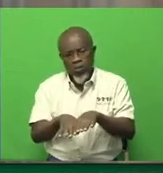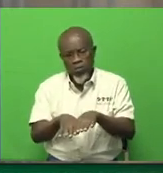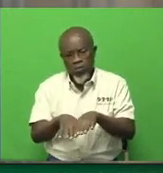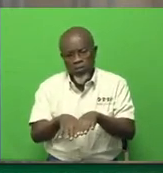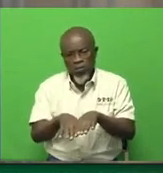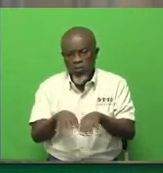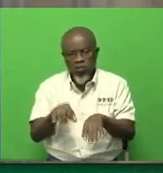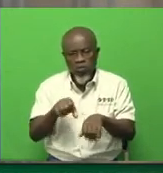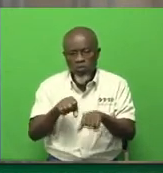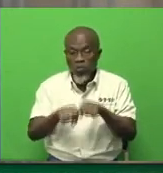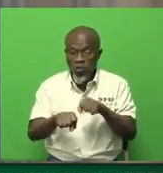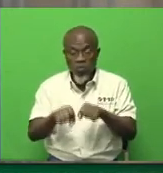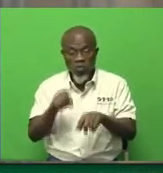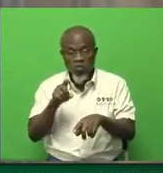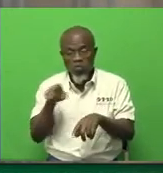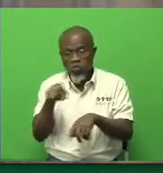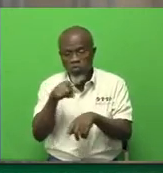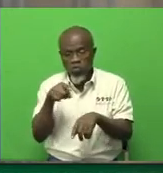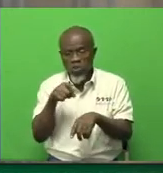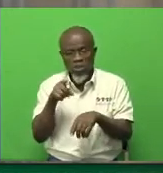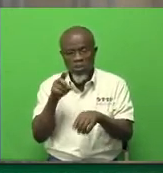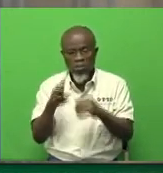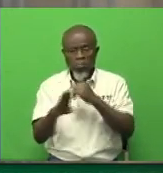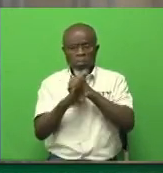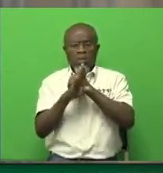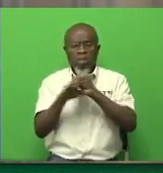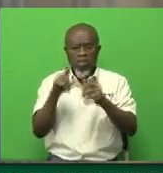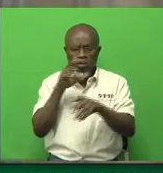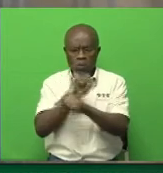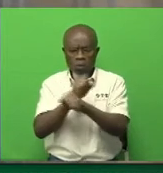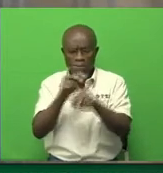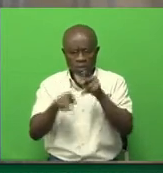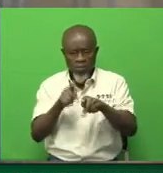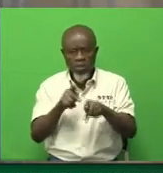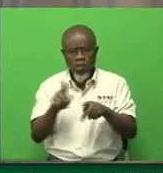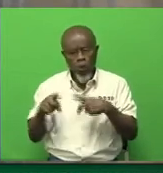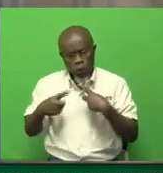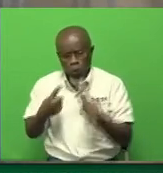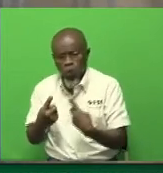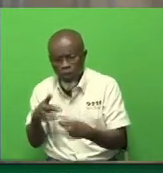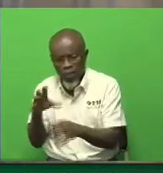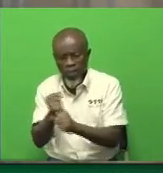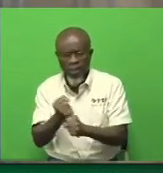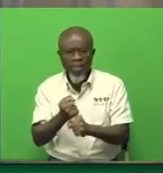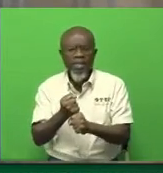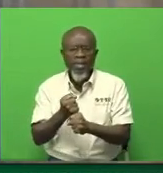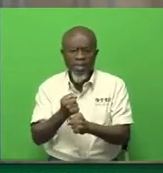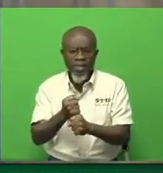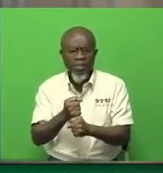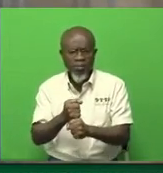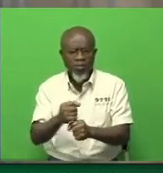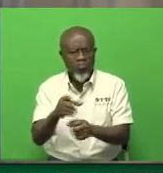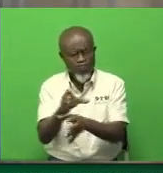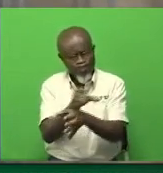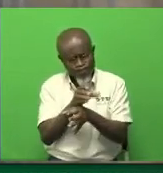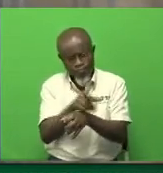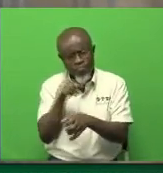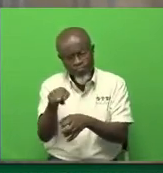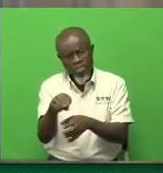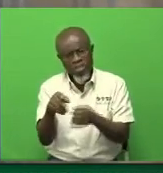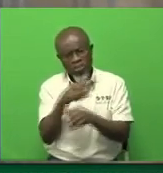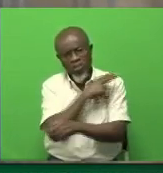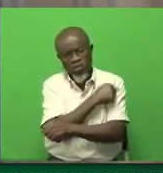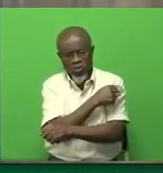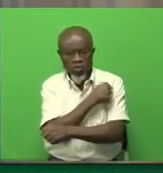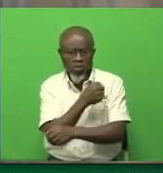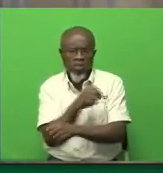depriving working people the opportunity to have Primary Care in the health sector in these